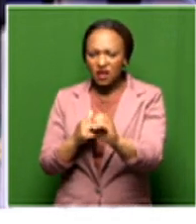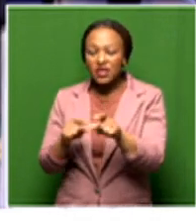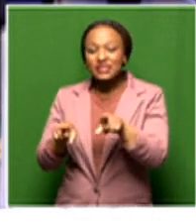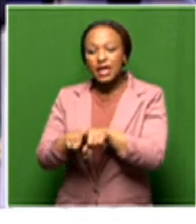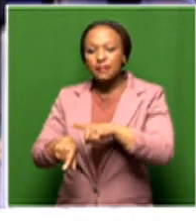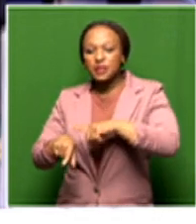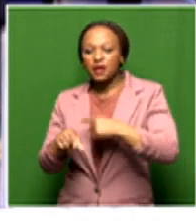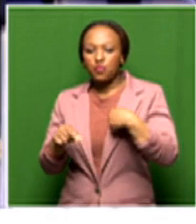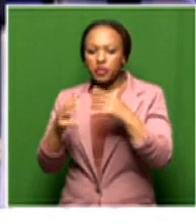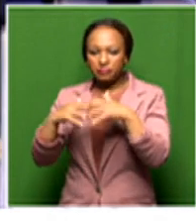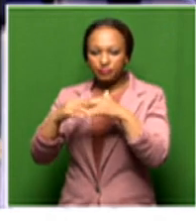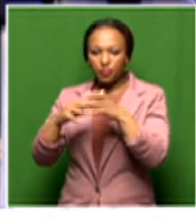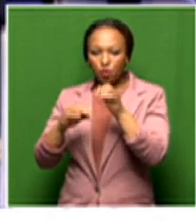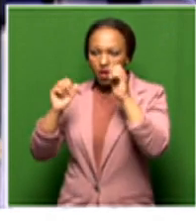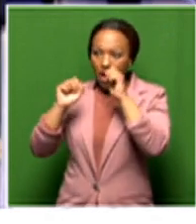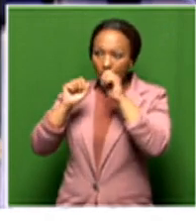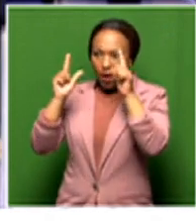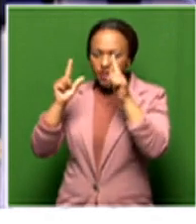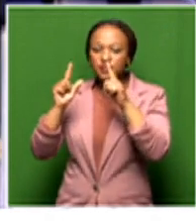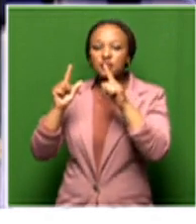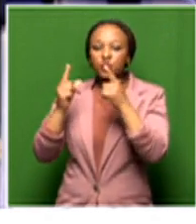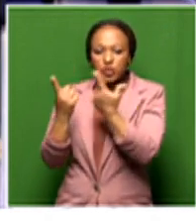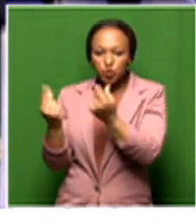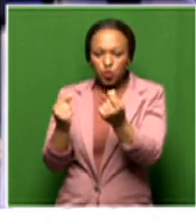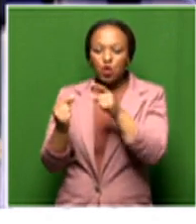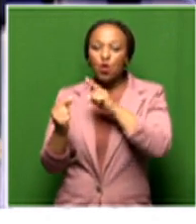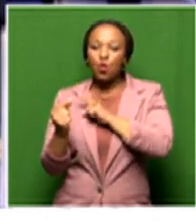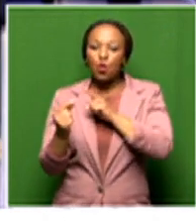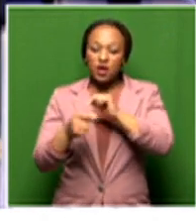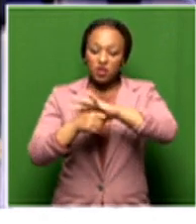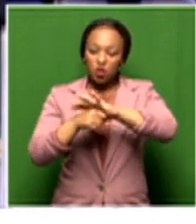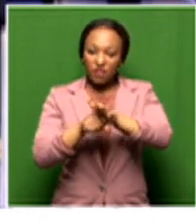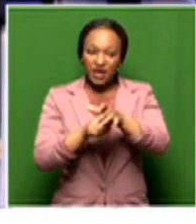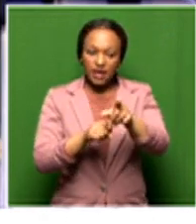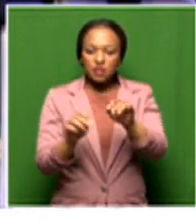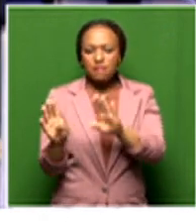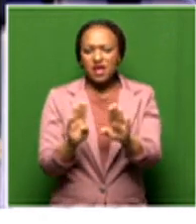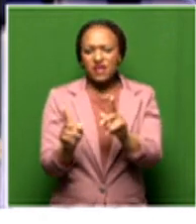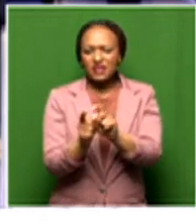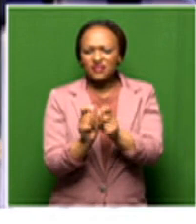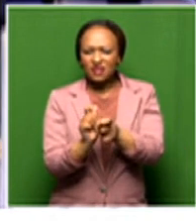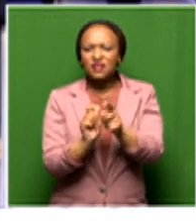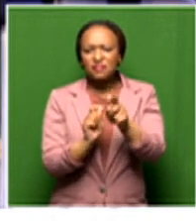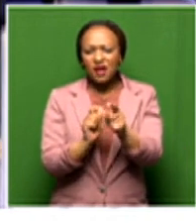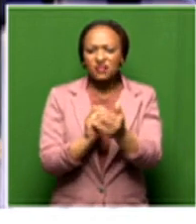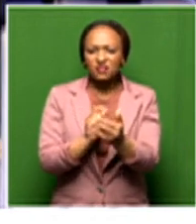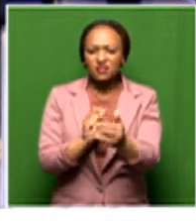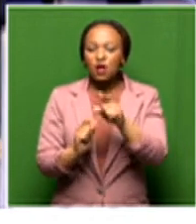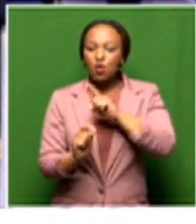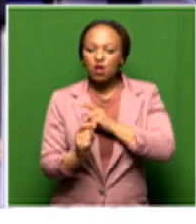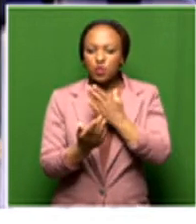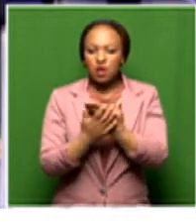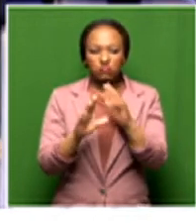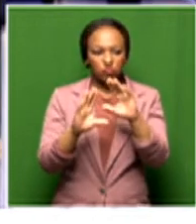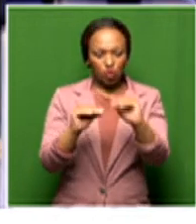think it's quite important that behavioral change in the long term is going to be the only way that we can